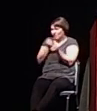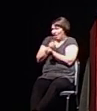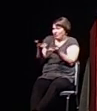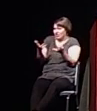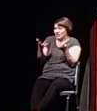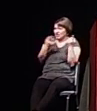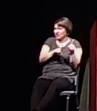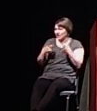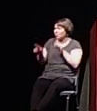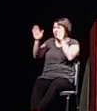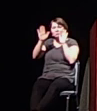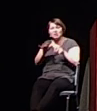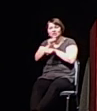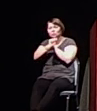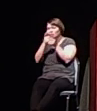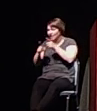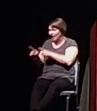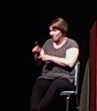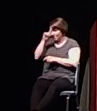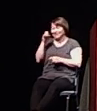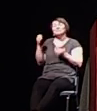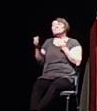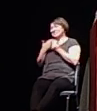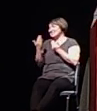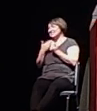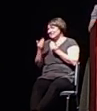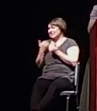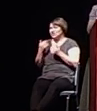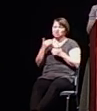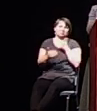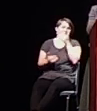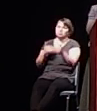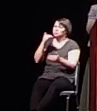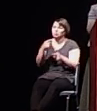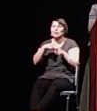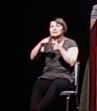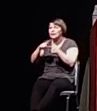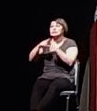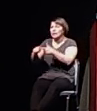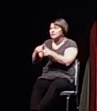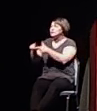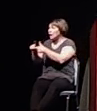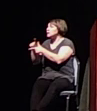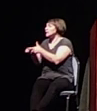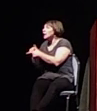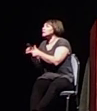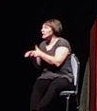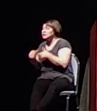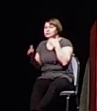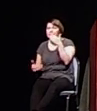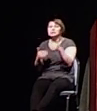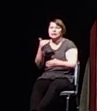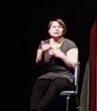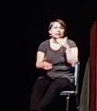the great work that has happened, because it's so easy to just get carried into what's next. right? We're just looking ahead at what's the next thing, what's